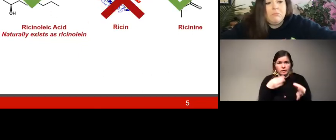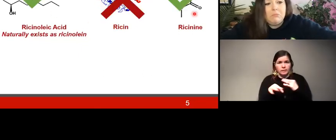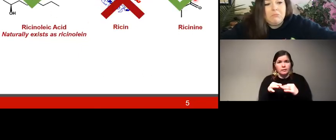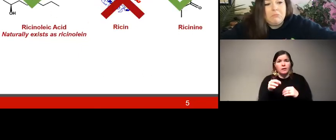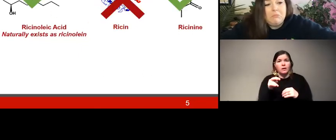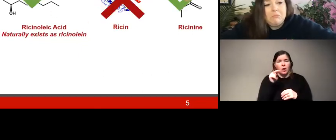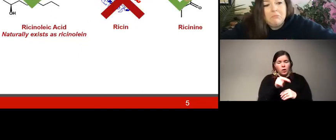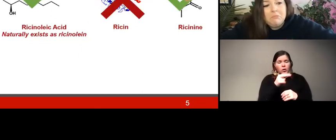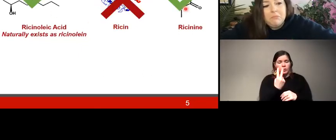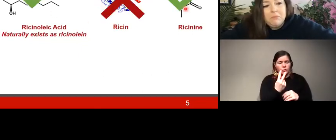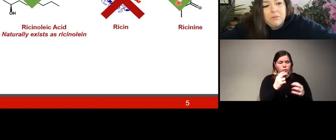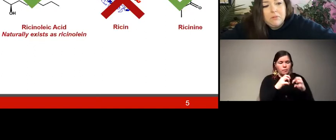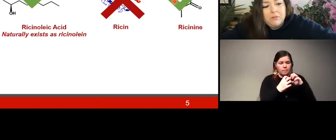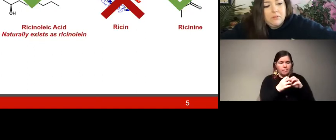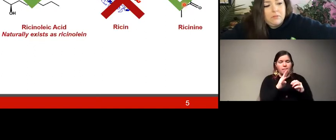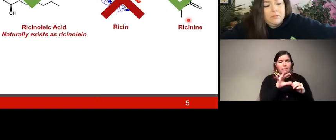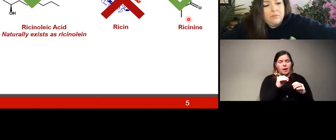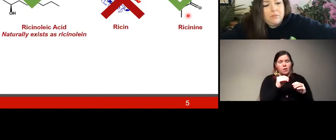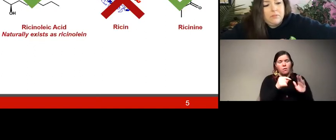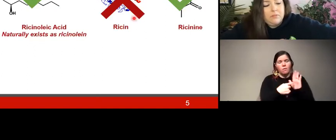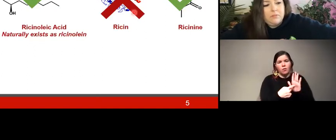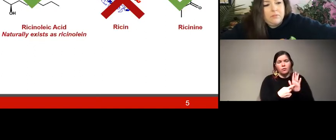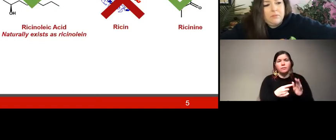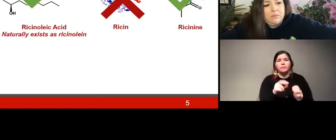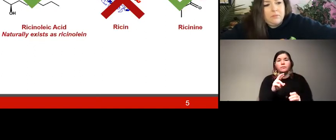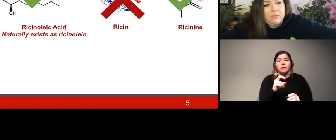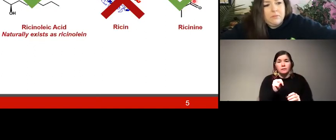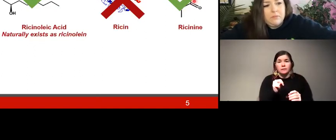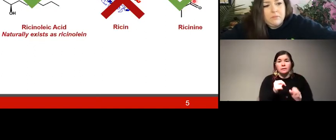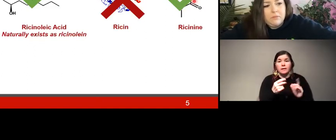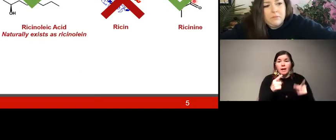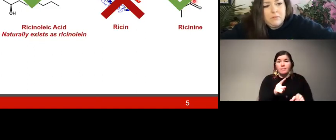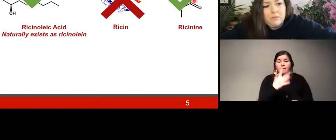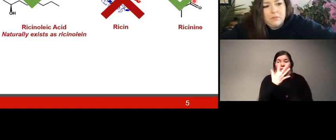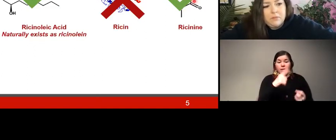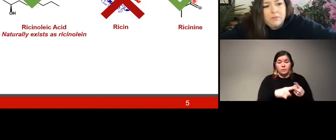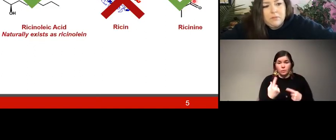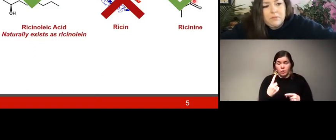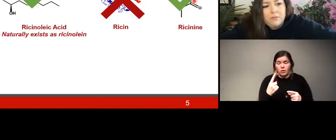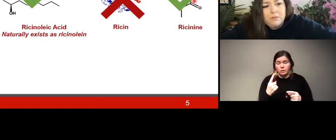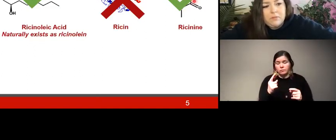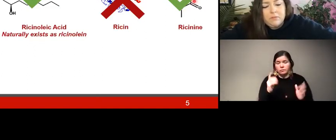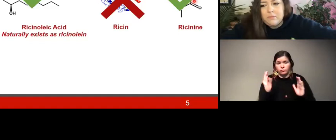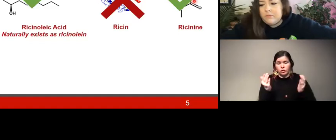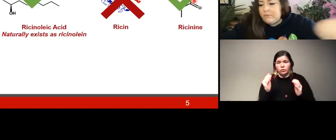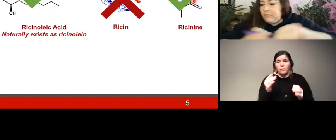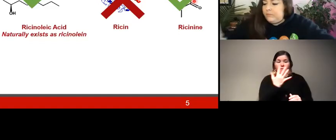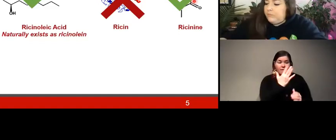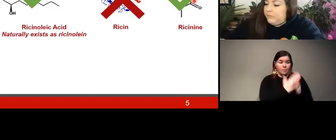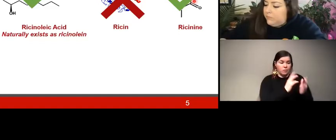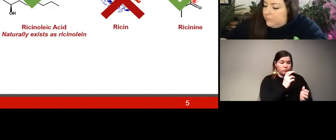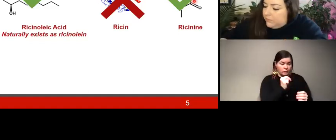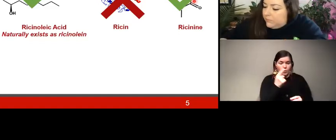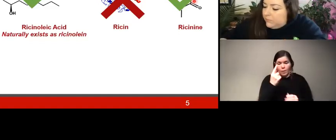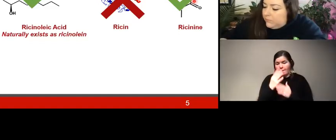2 small molecule biomarkers. So ricinin exists in a 5-to-1 ratio. So for every 5 parts ricin, you get 1